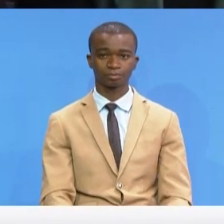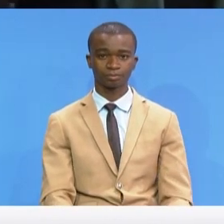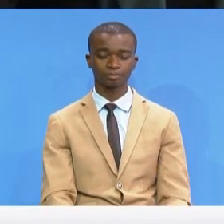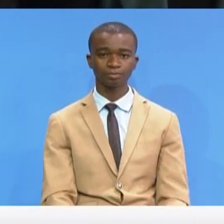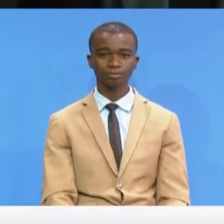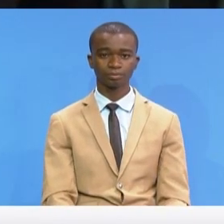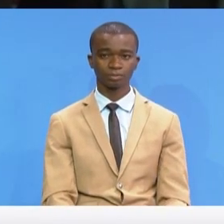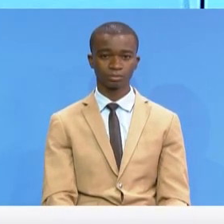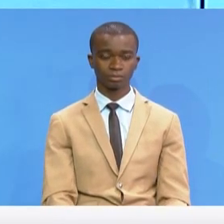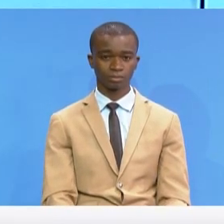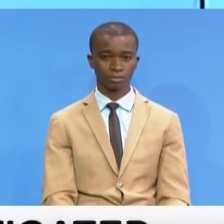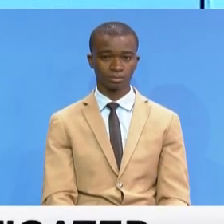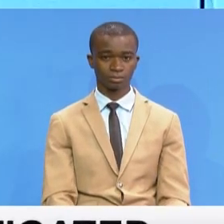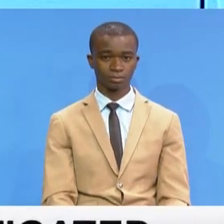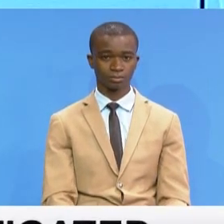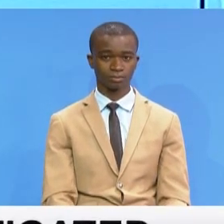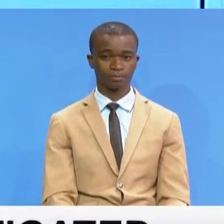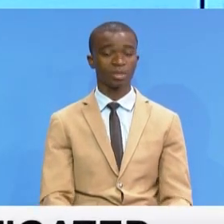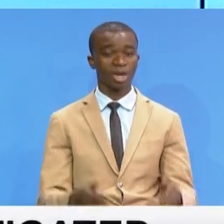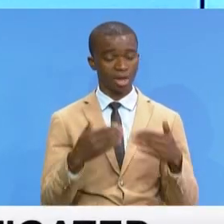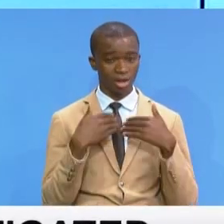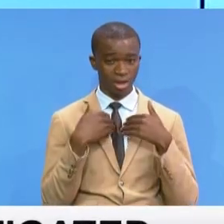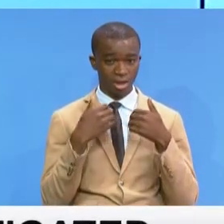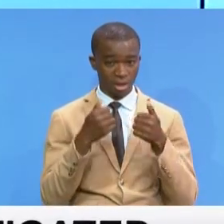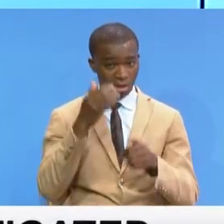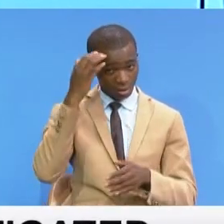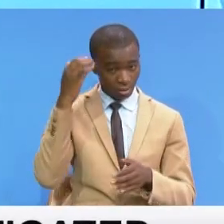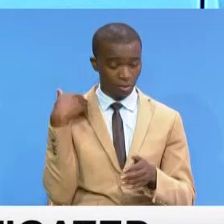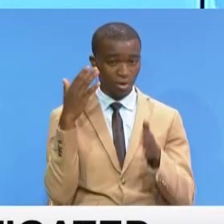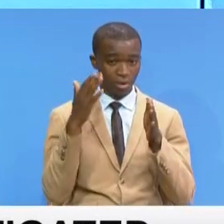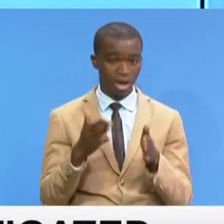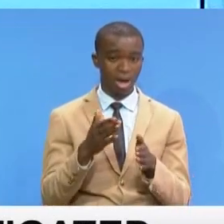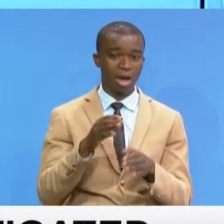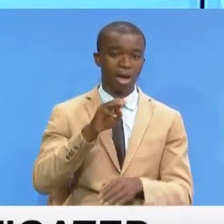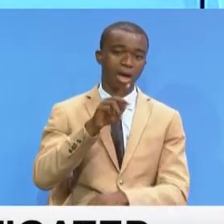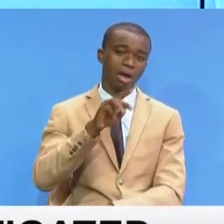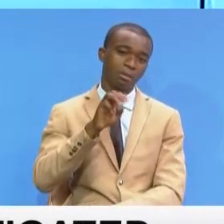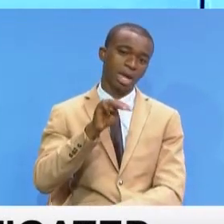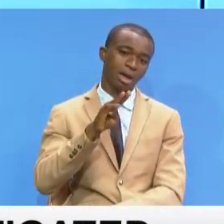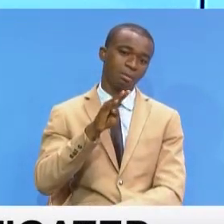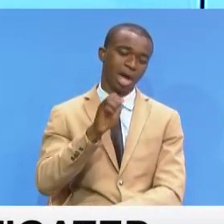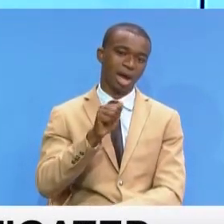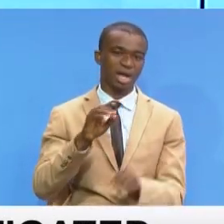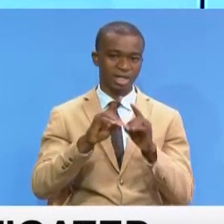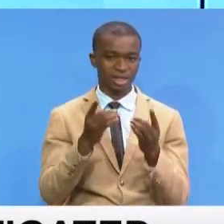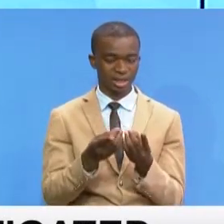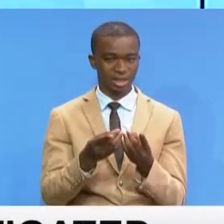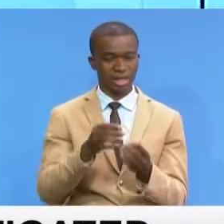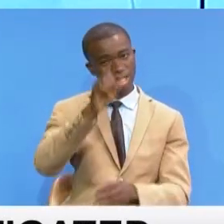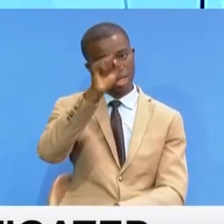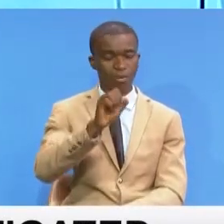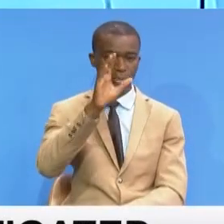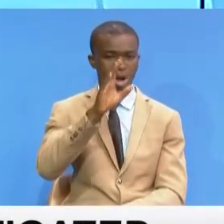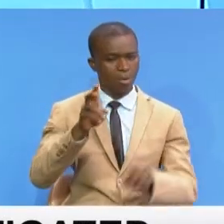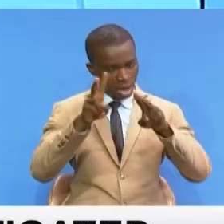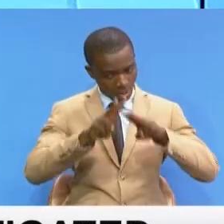in Lusaka. Health officials in Pemba District of Southern Province are investigating a